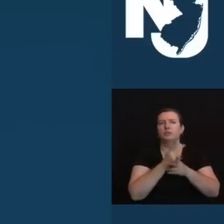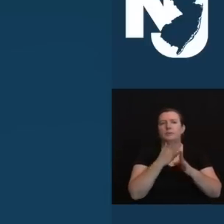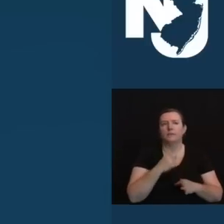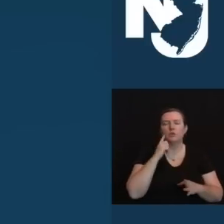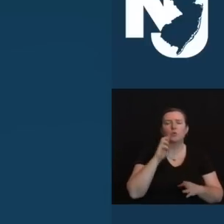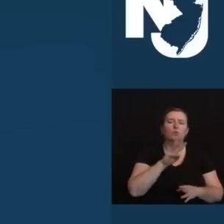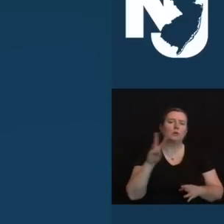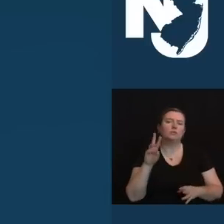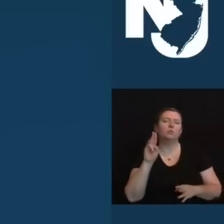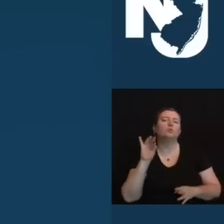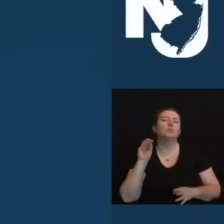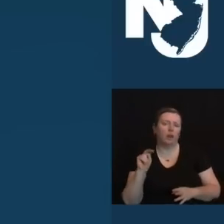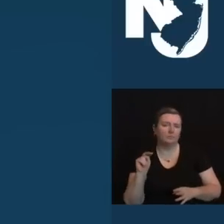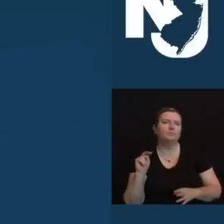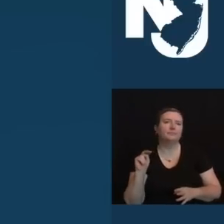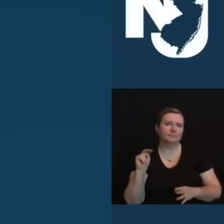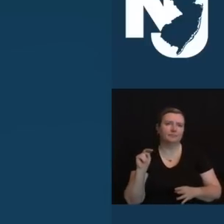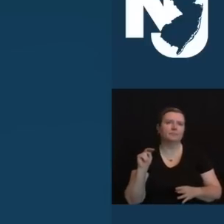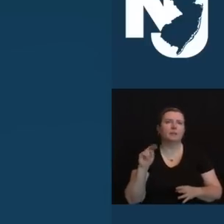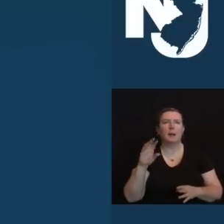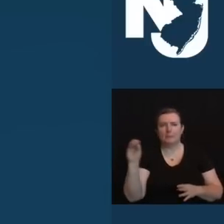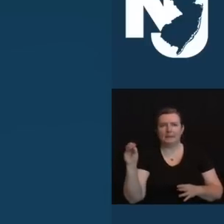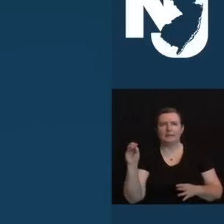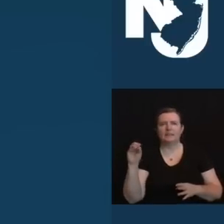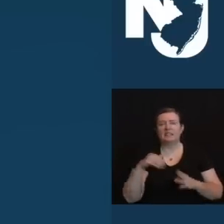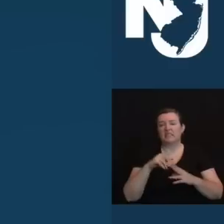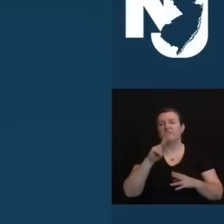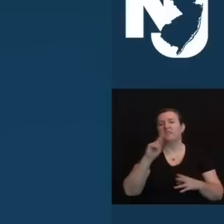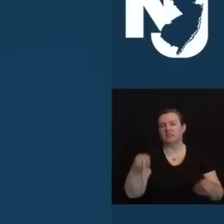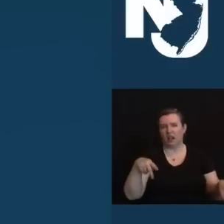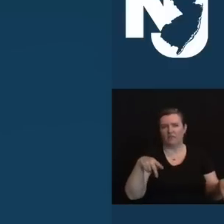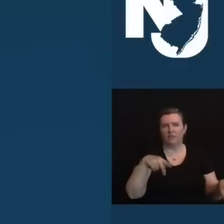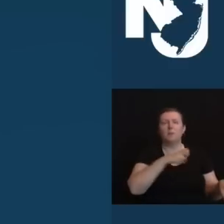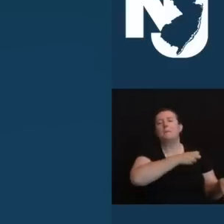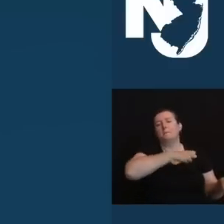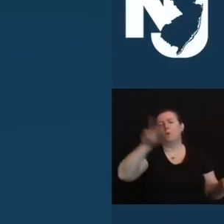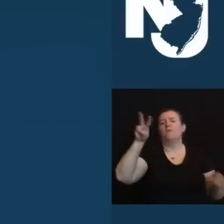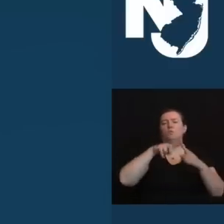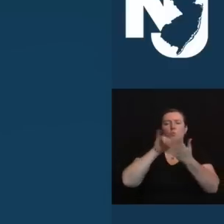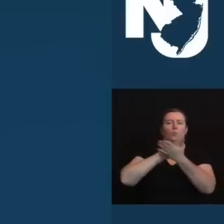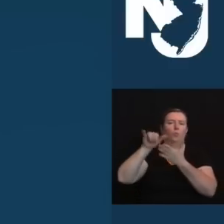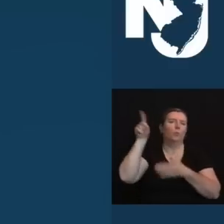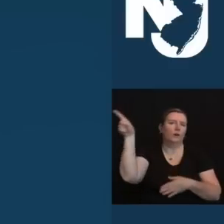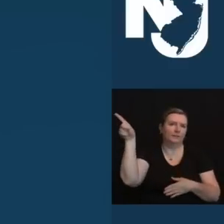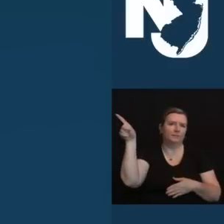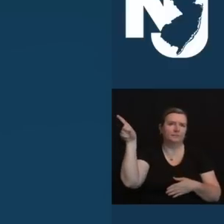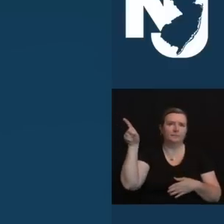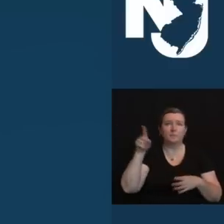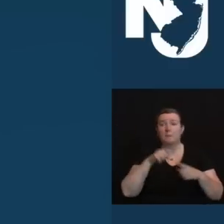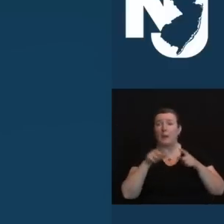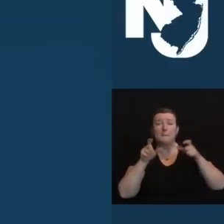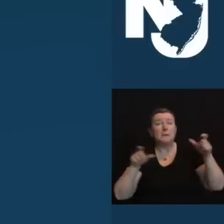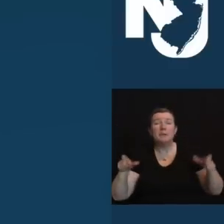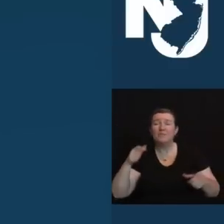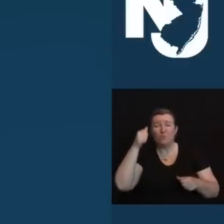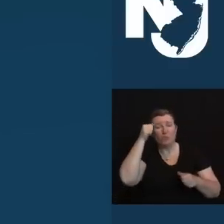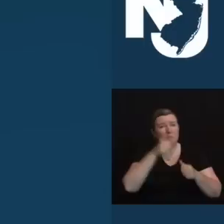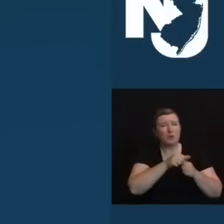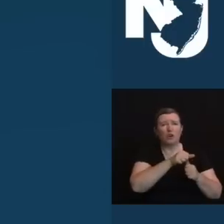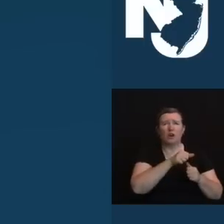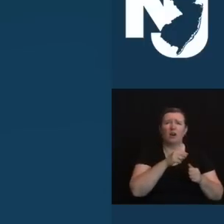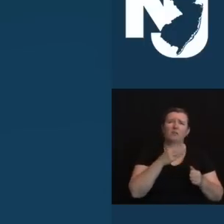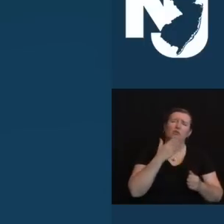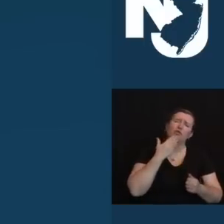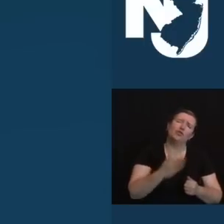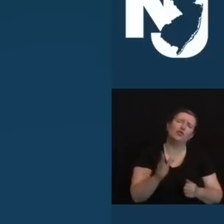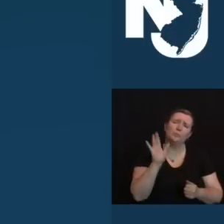Telegraph Company in both Philadelphia and then in New York City. But she will be better remembered as a loving mother and homemaker, a